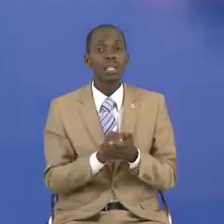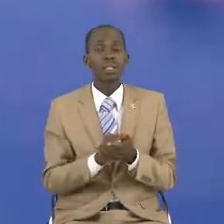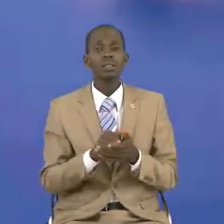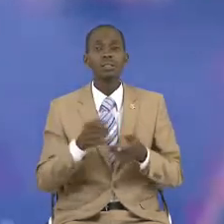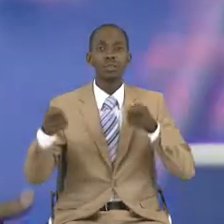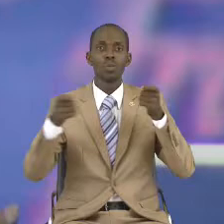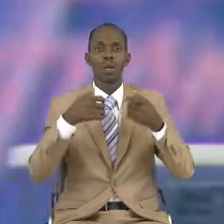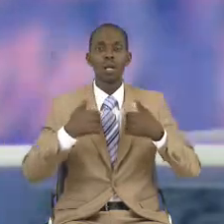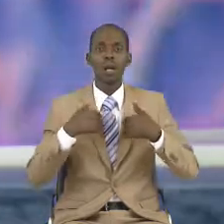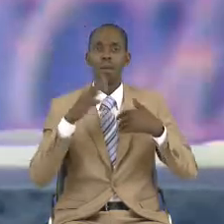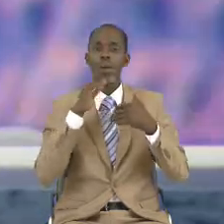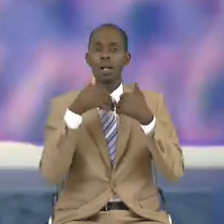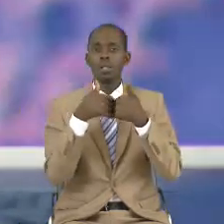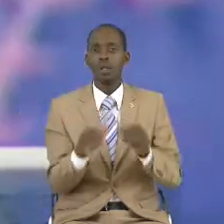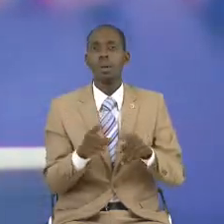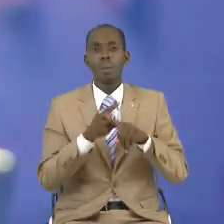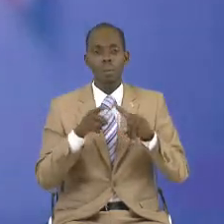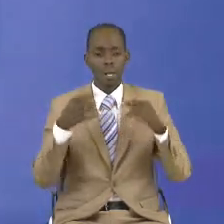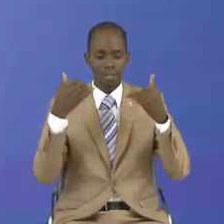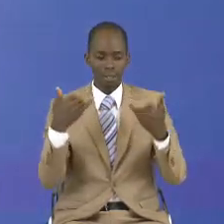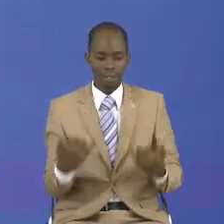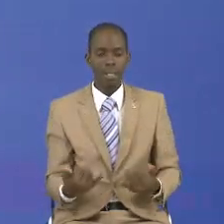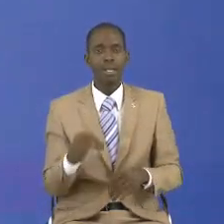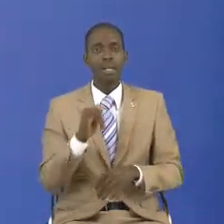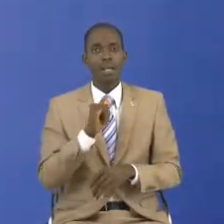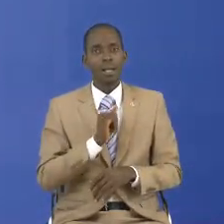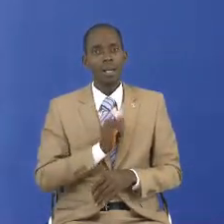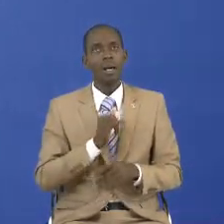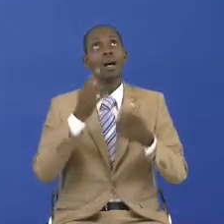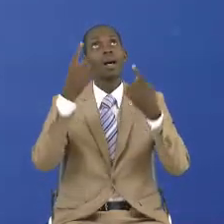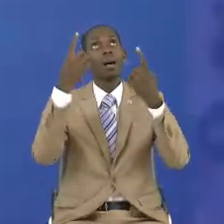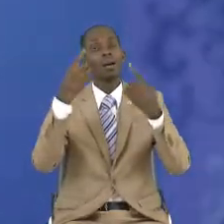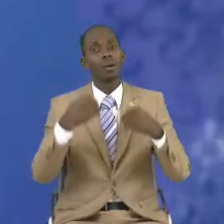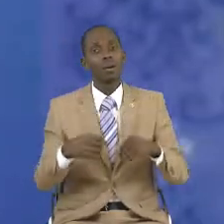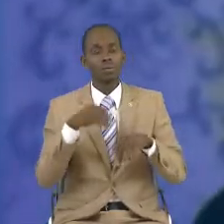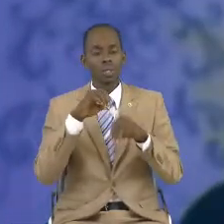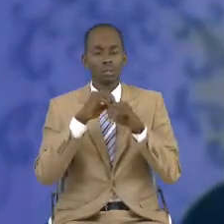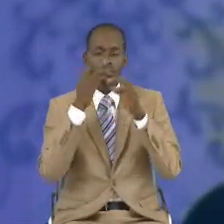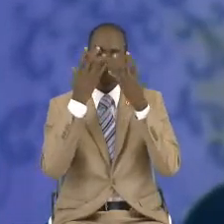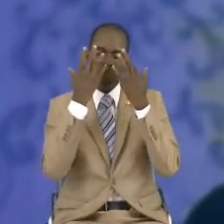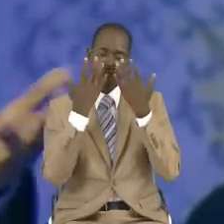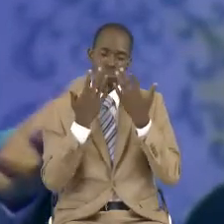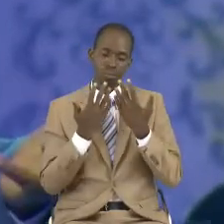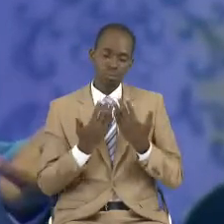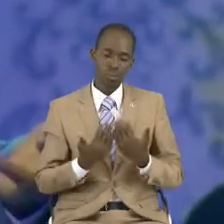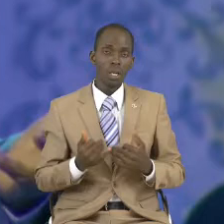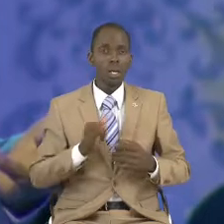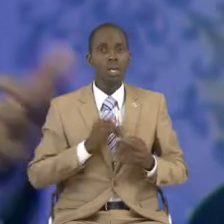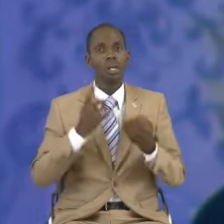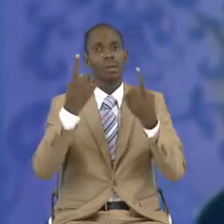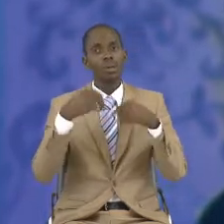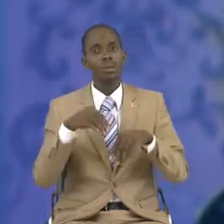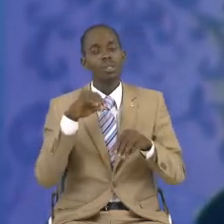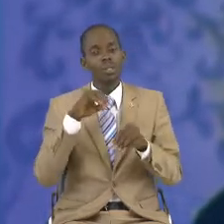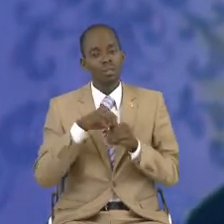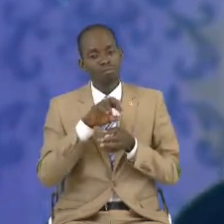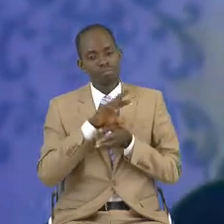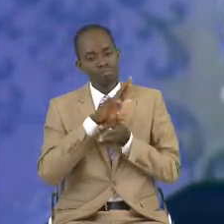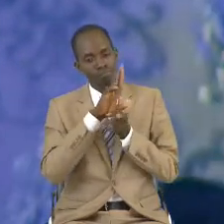but now i come in sorrow i come in repentance